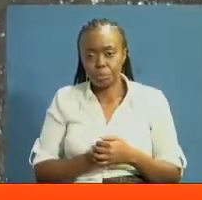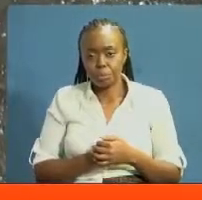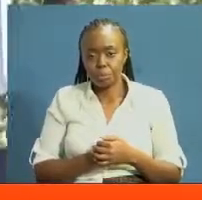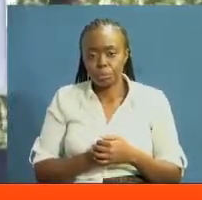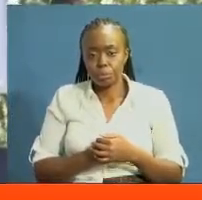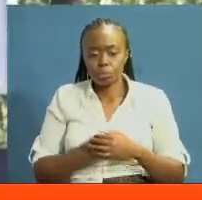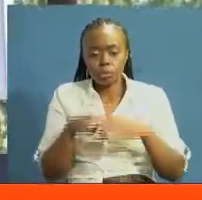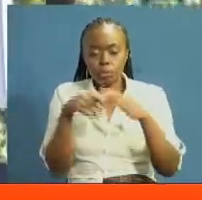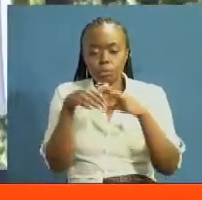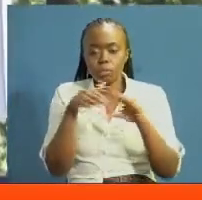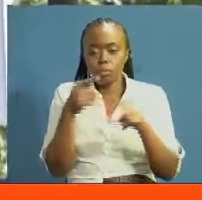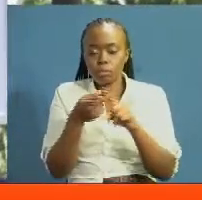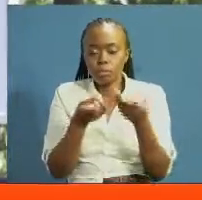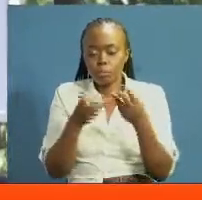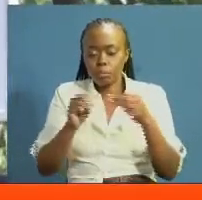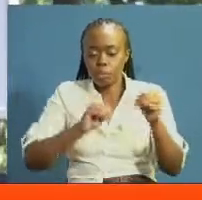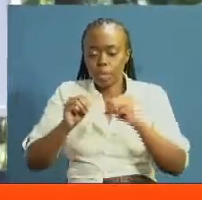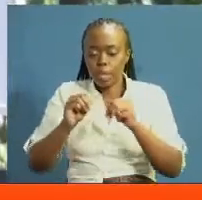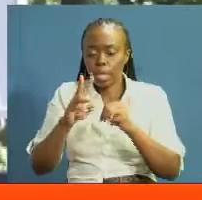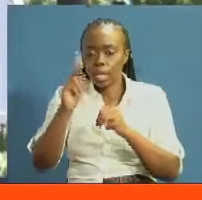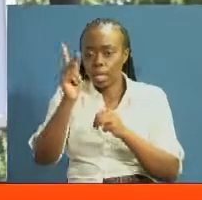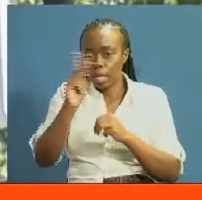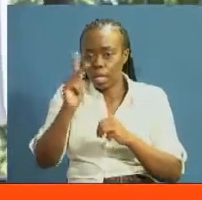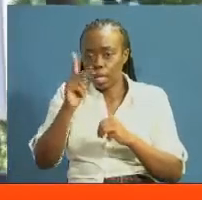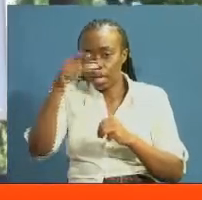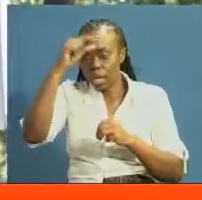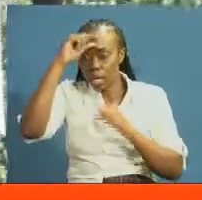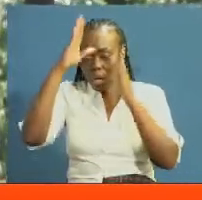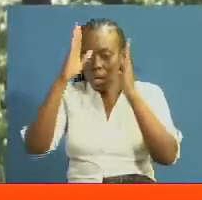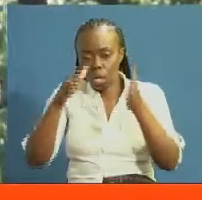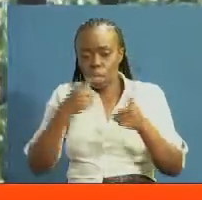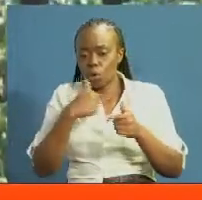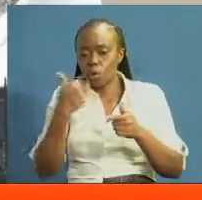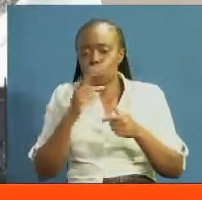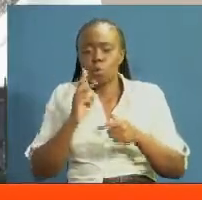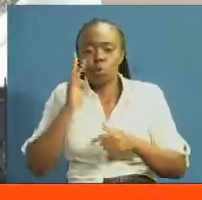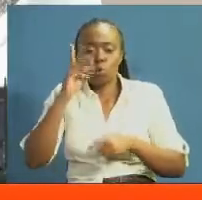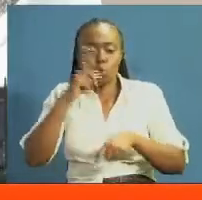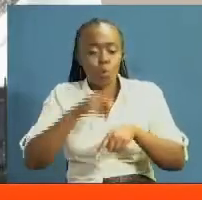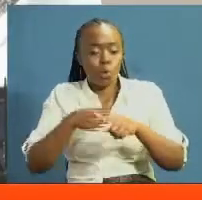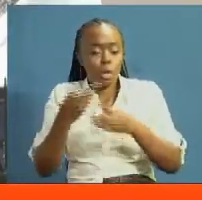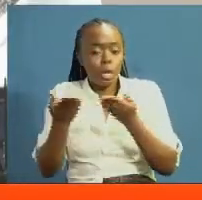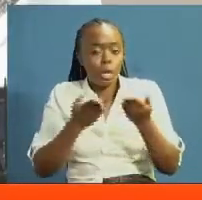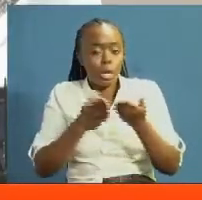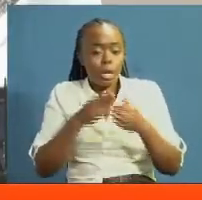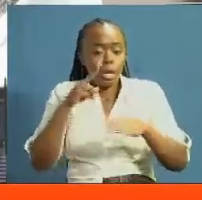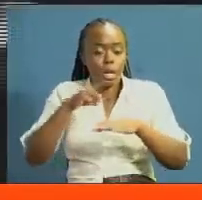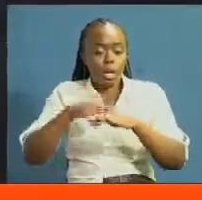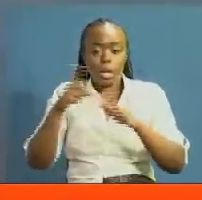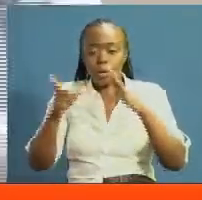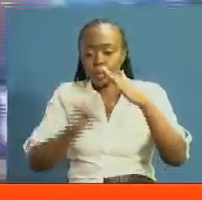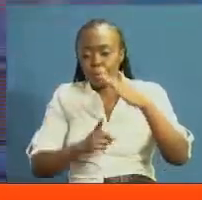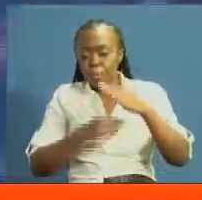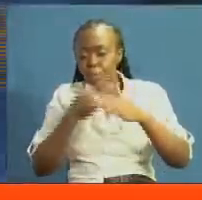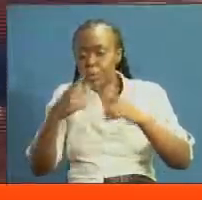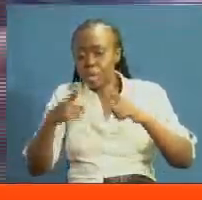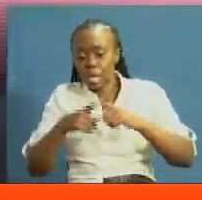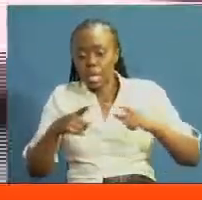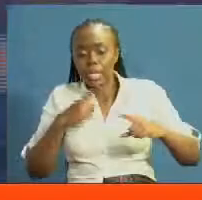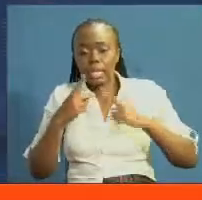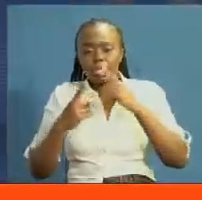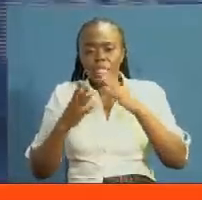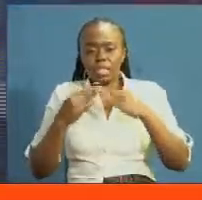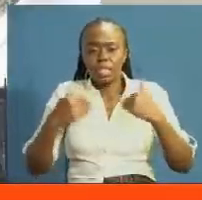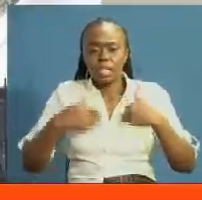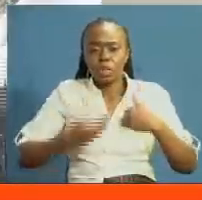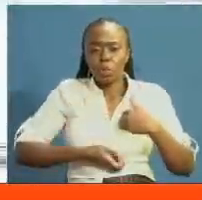In a follow-up to the matter, Kitui Governor Charity Ngilu, who was at the time heading the Ministry of Land, said Kalonzo had acquired